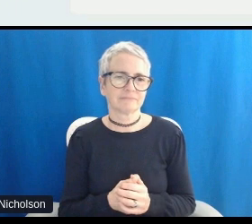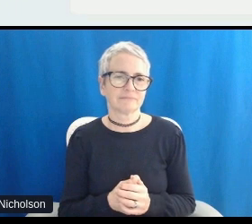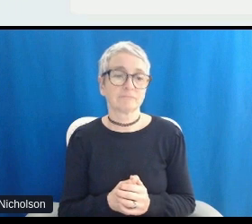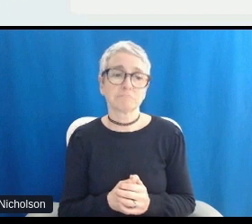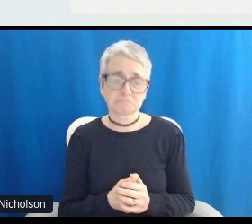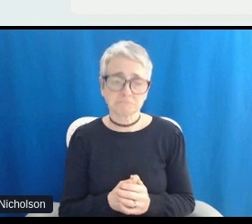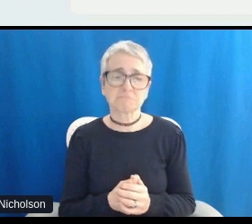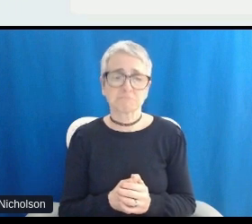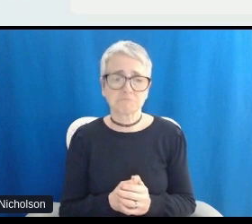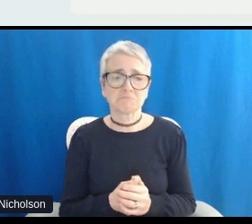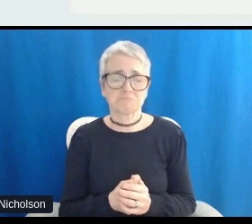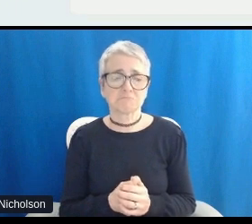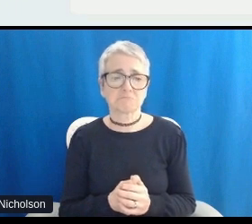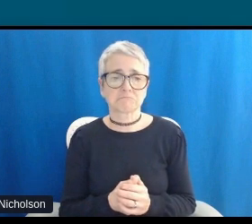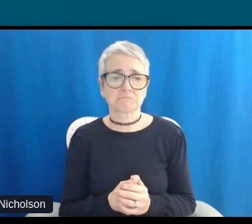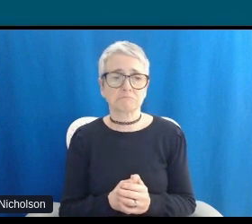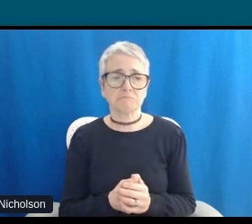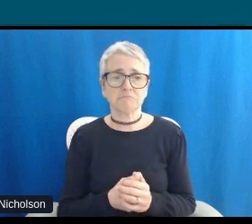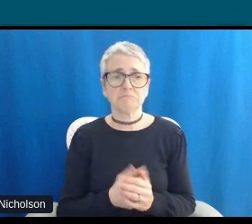So, excuse me.